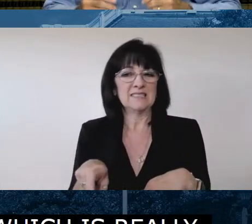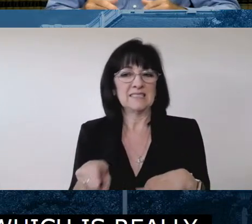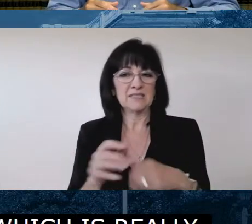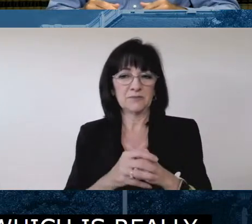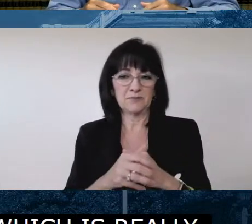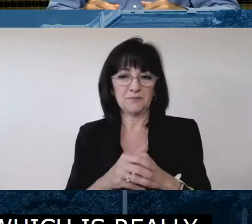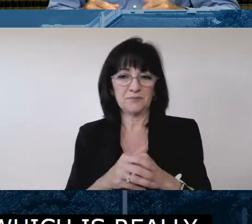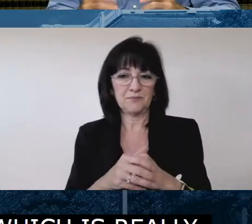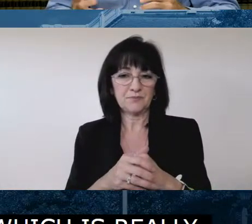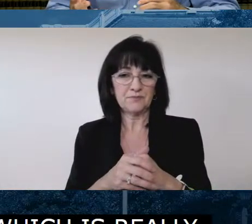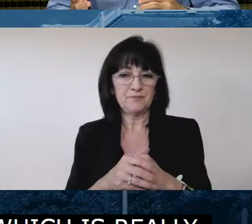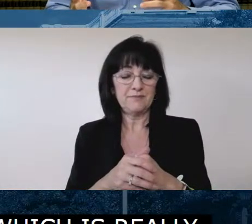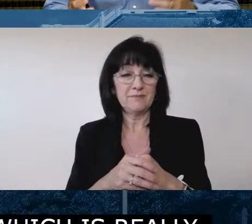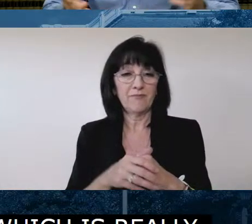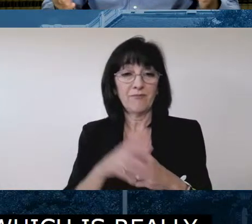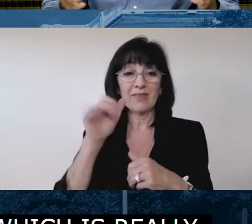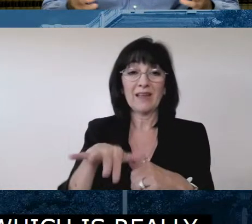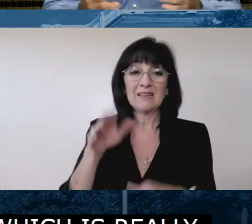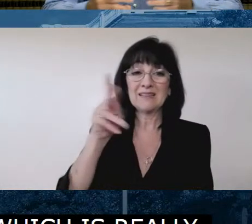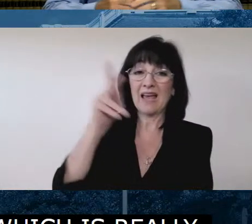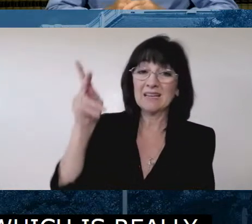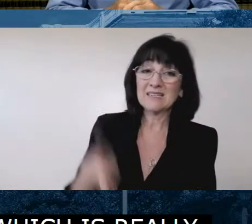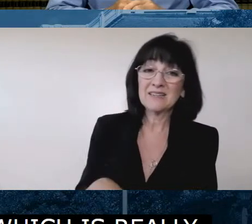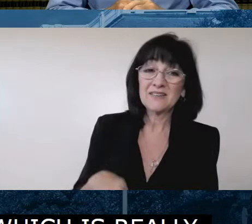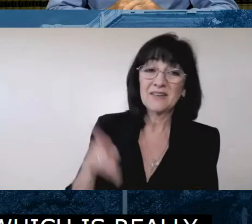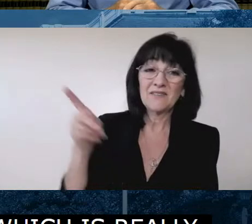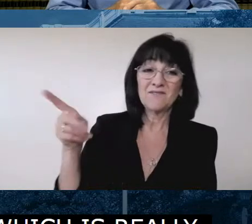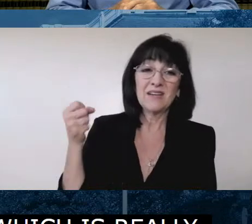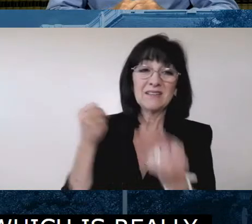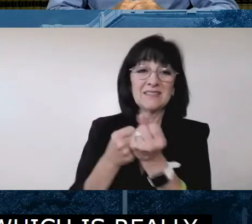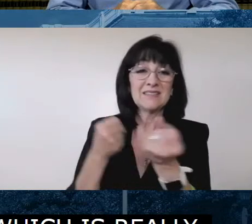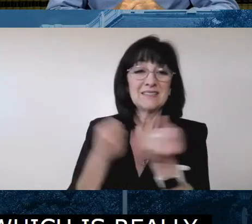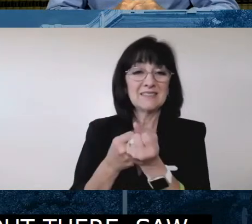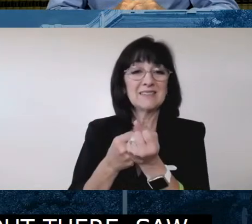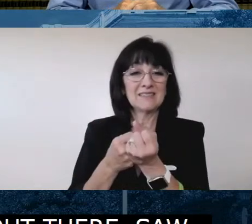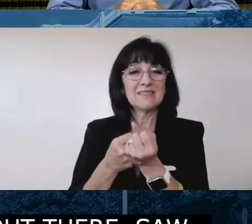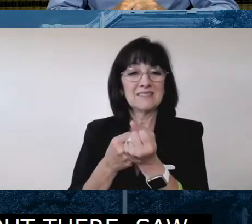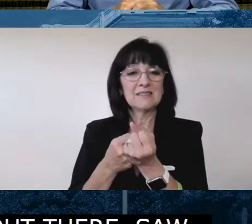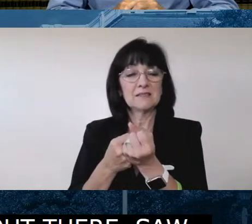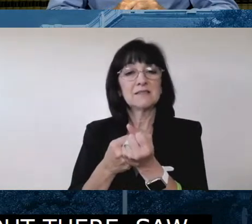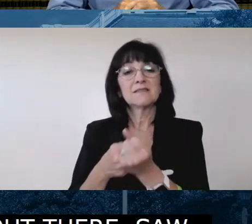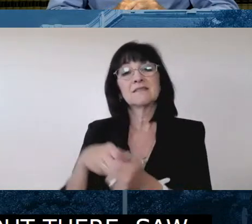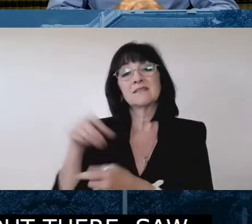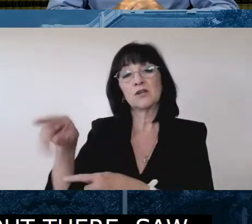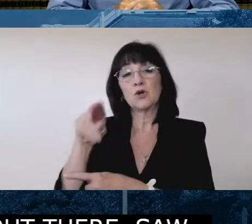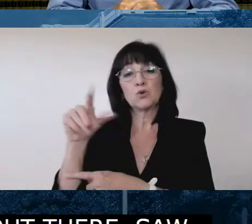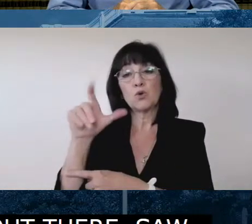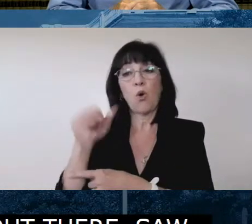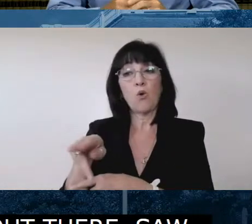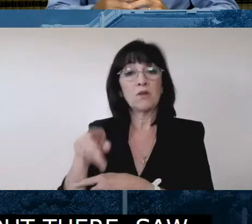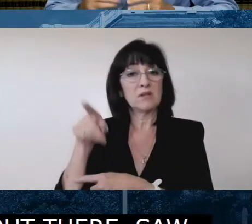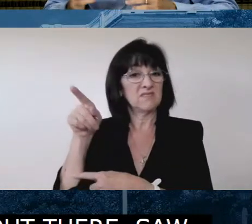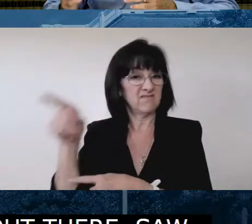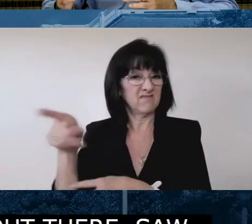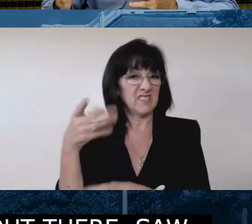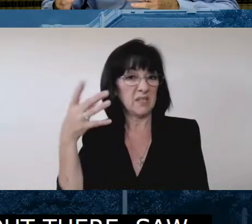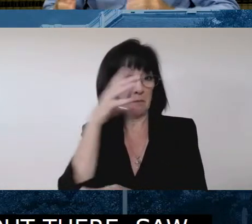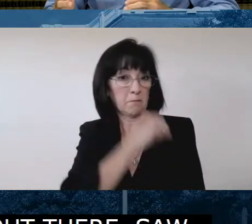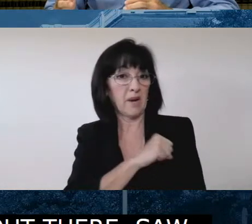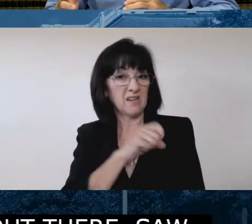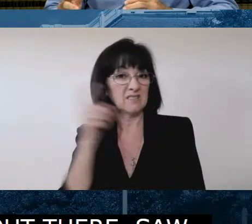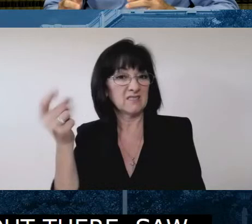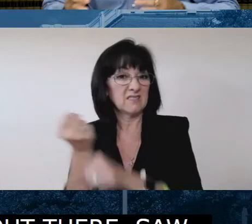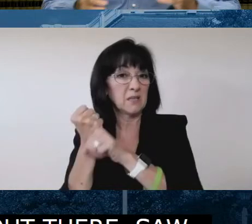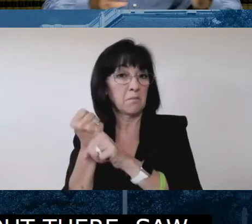saw earlier in the year where Aaron Nola missed an outing in the rotation because he was